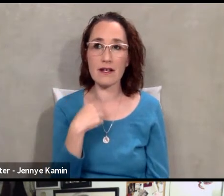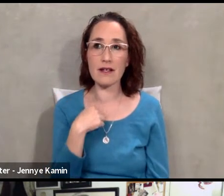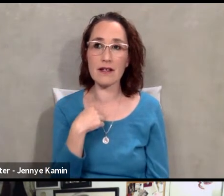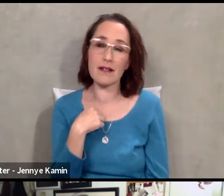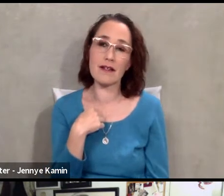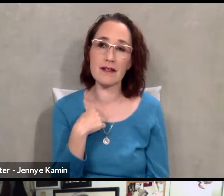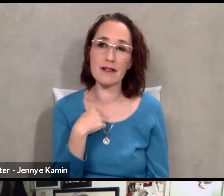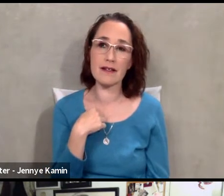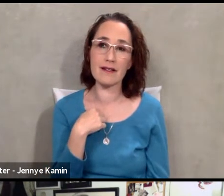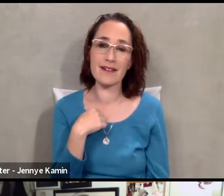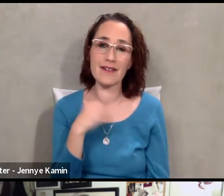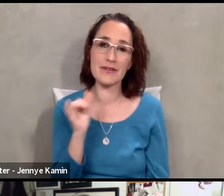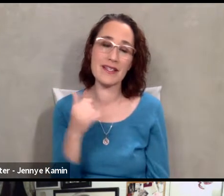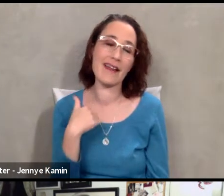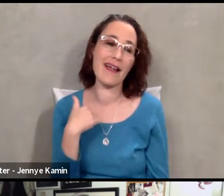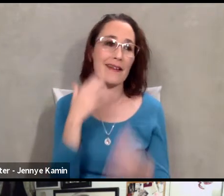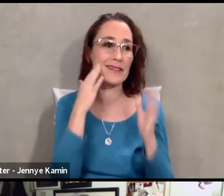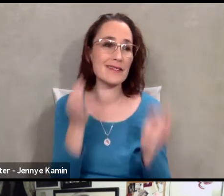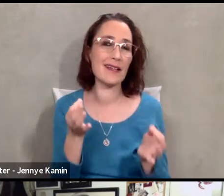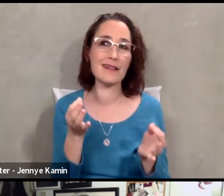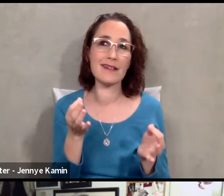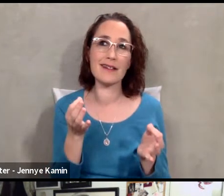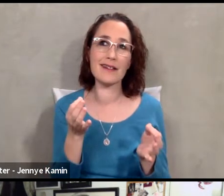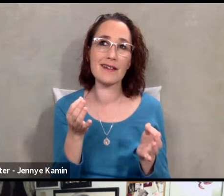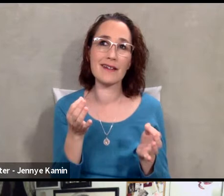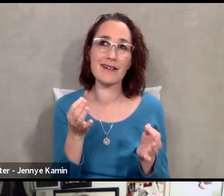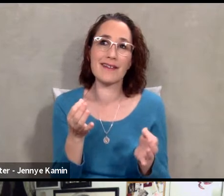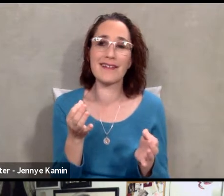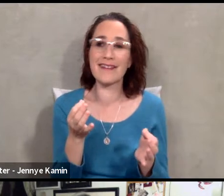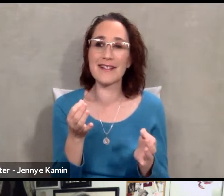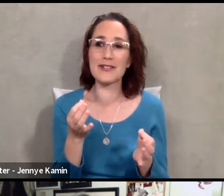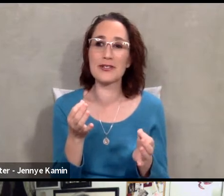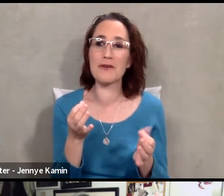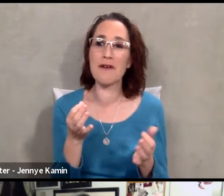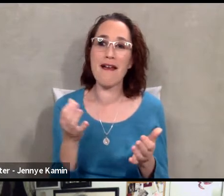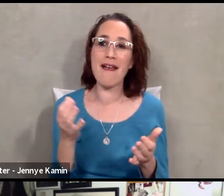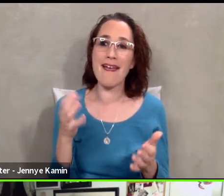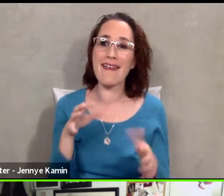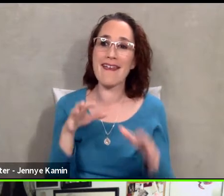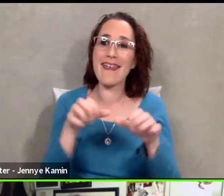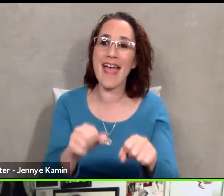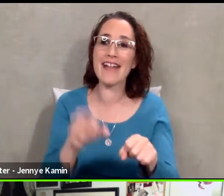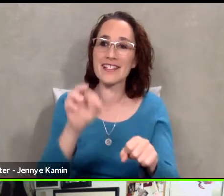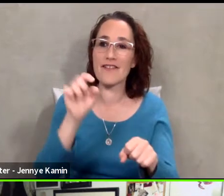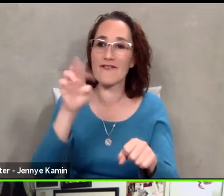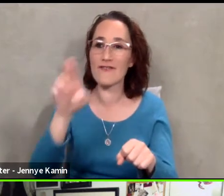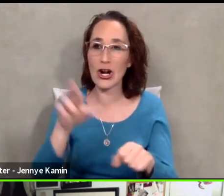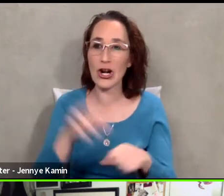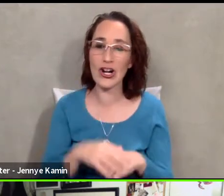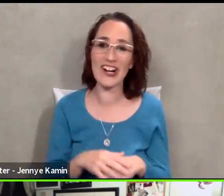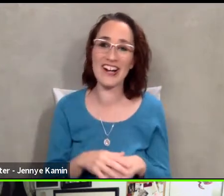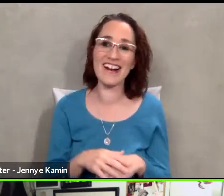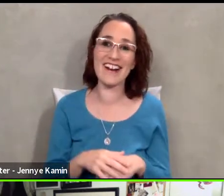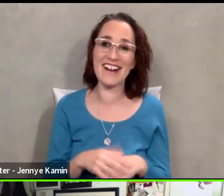well have decided to, I don't know, go be a fur trapper in death. Burn the witch, you know?